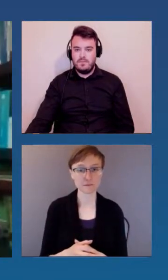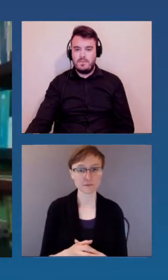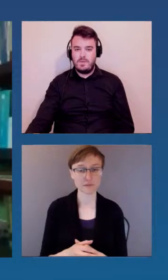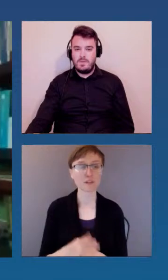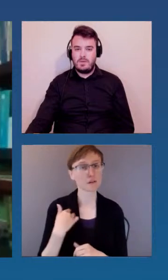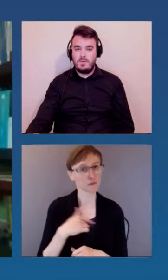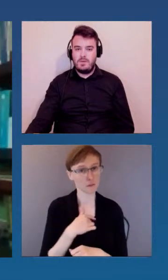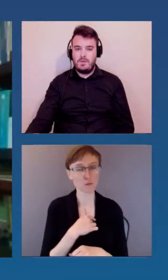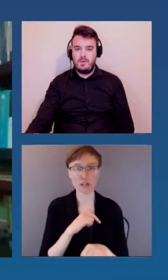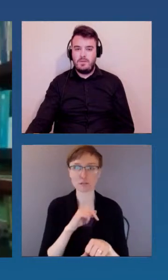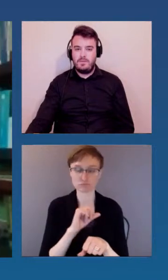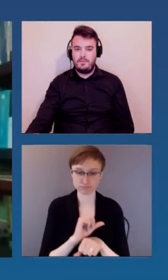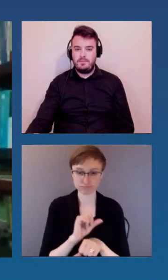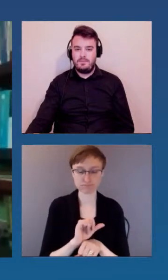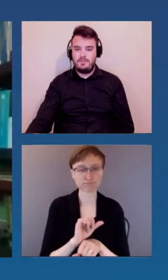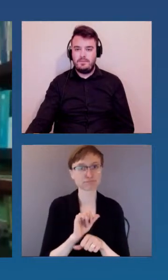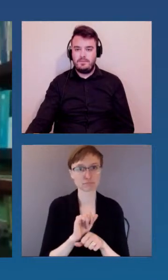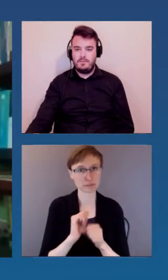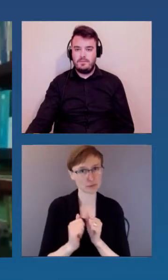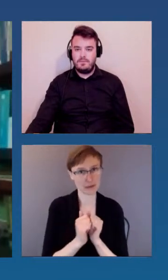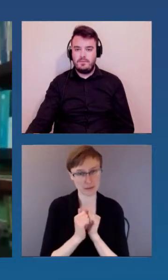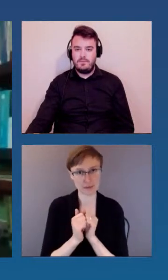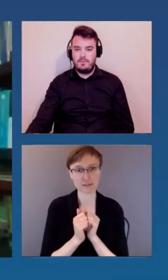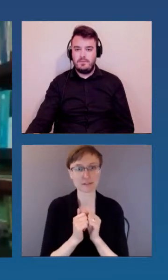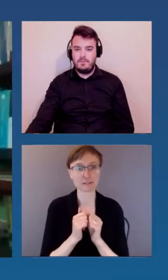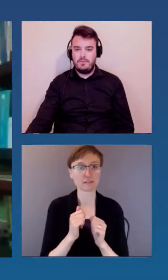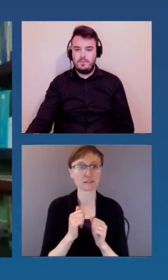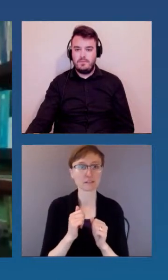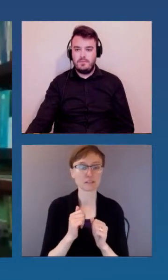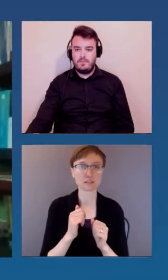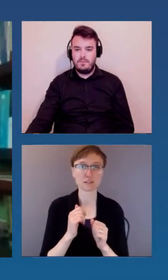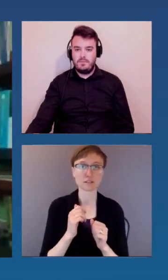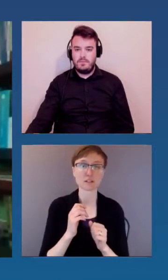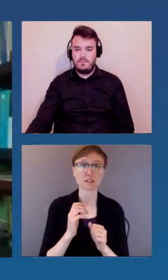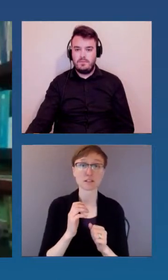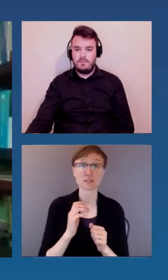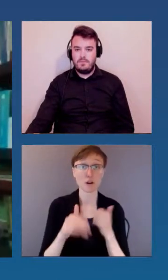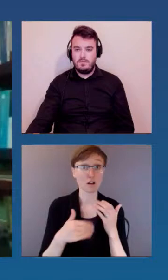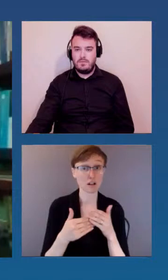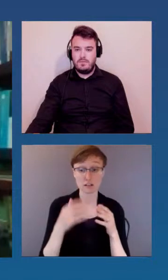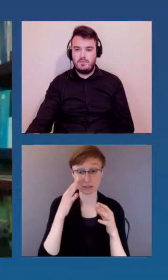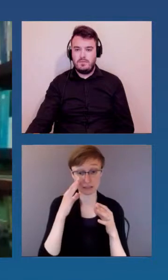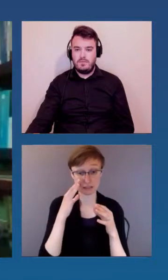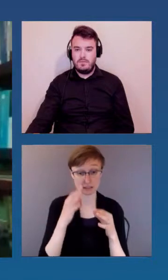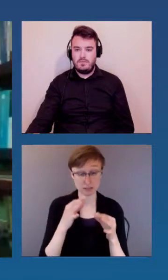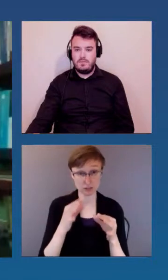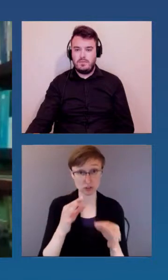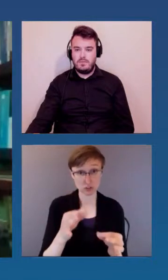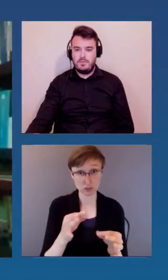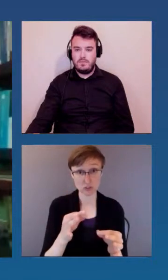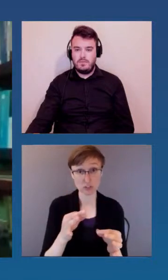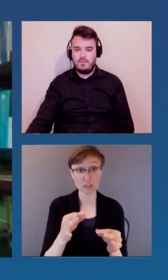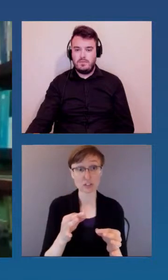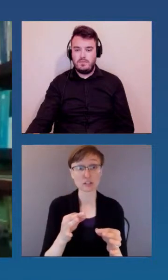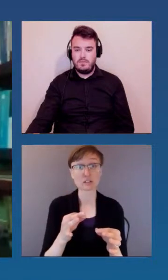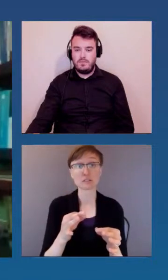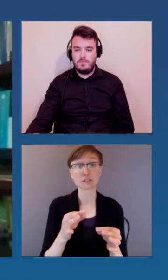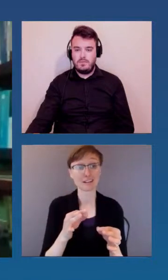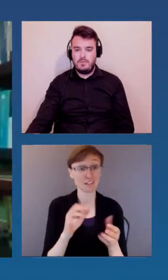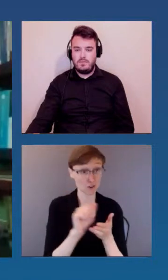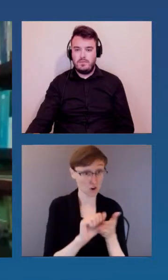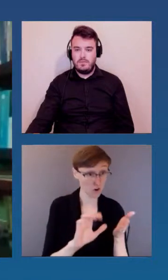room, their own compartment, and they will have to wear masks when they're outside of their room. Similarly,